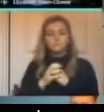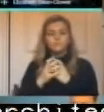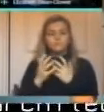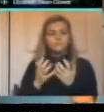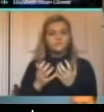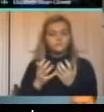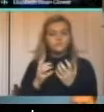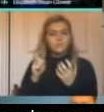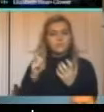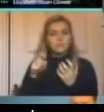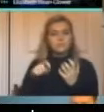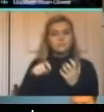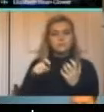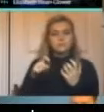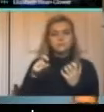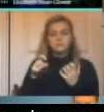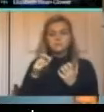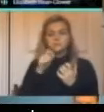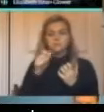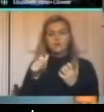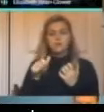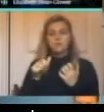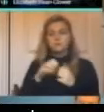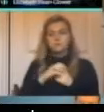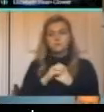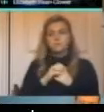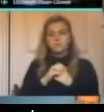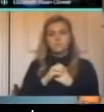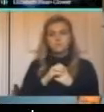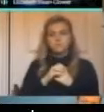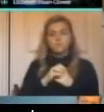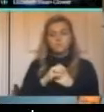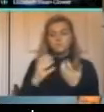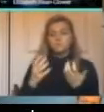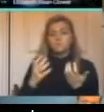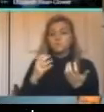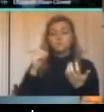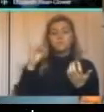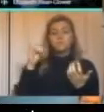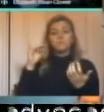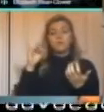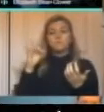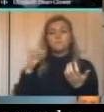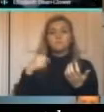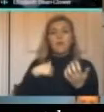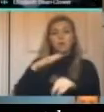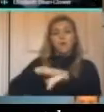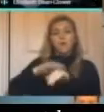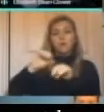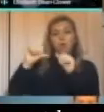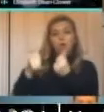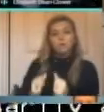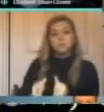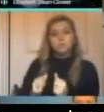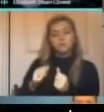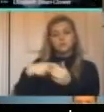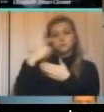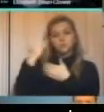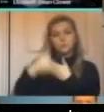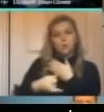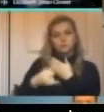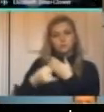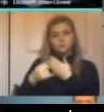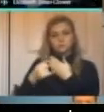a community advisory committee that they're working with, and they did ask for a representative from the